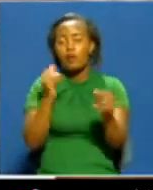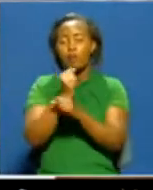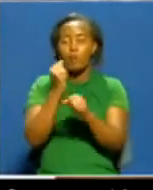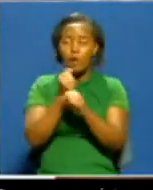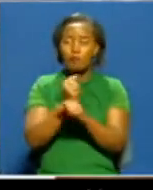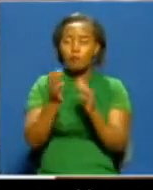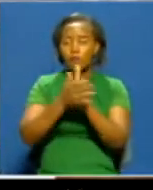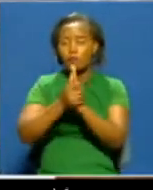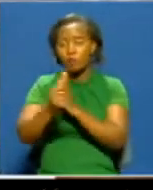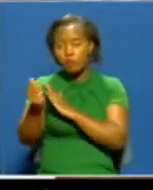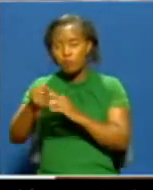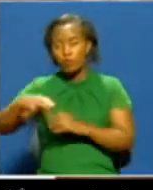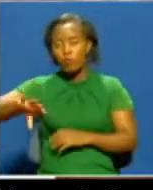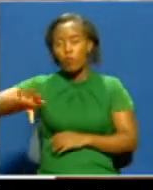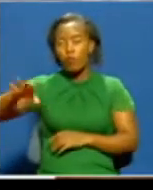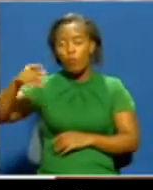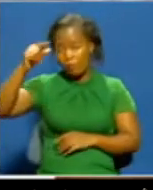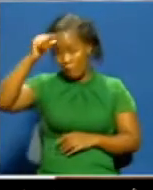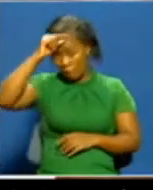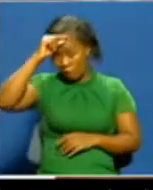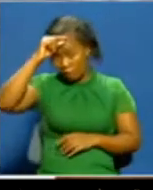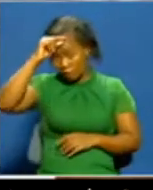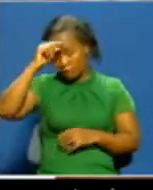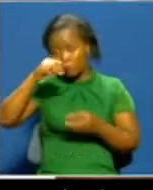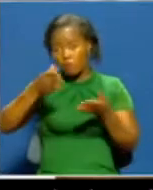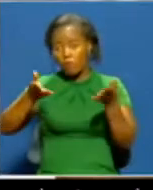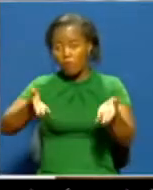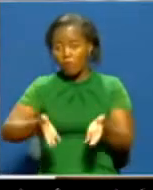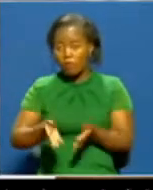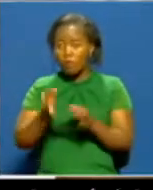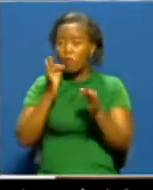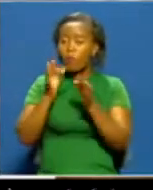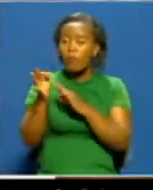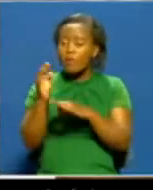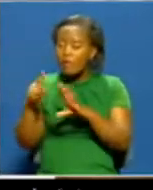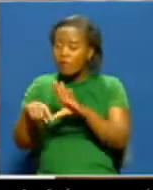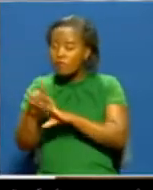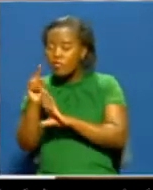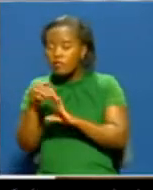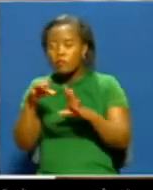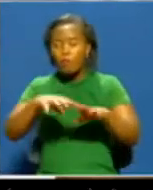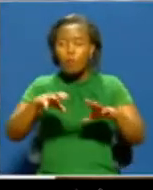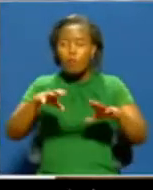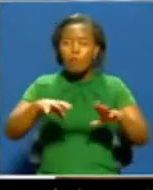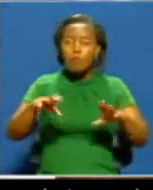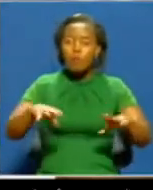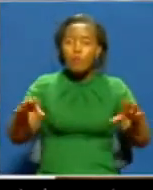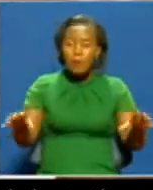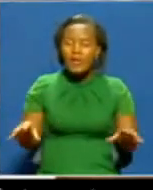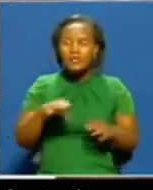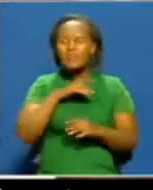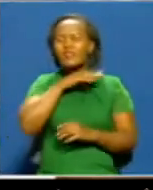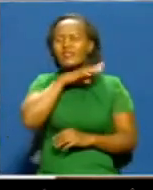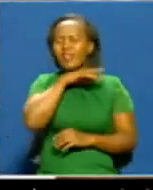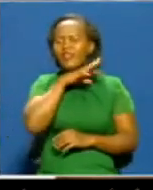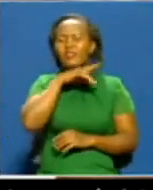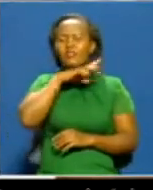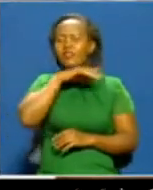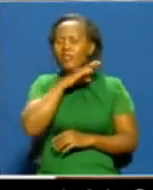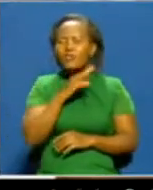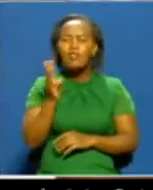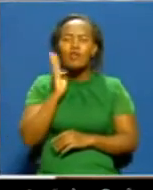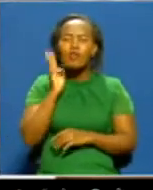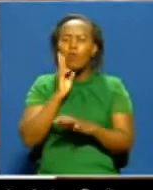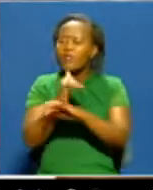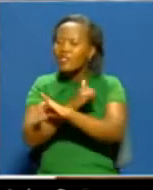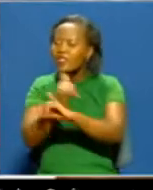of a county government. Therefore, if you go to a market and the market is dirty, the market has no clean water, the market